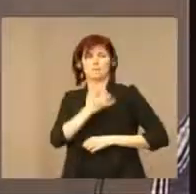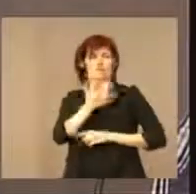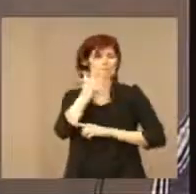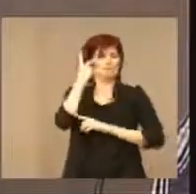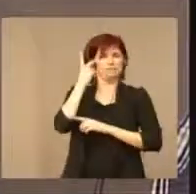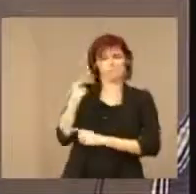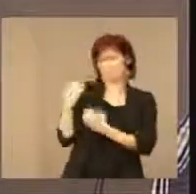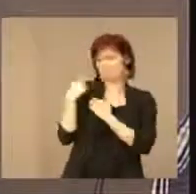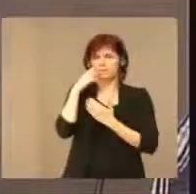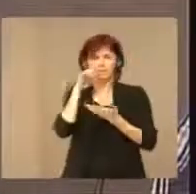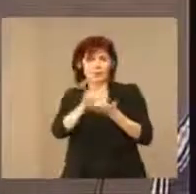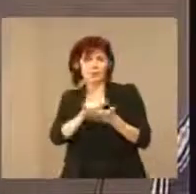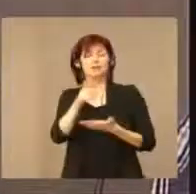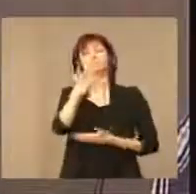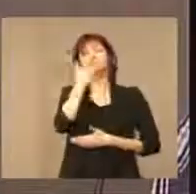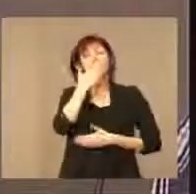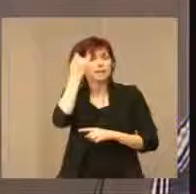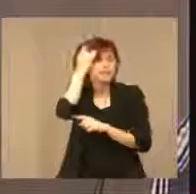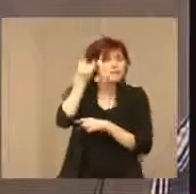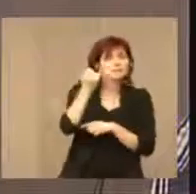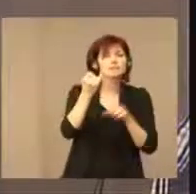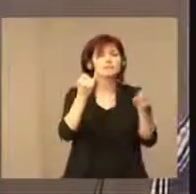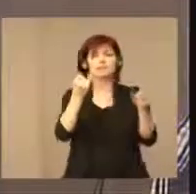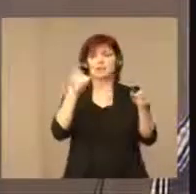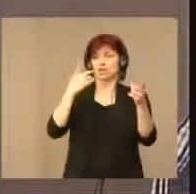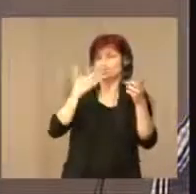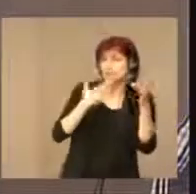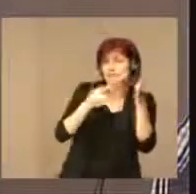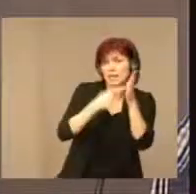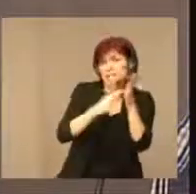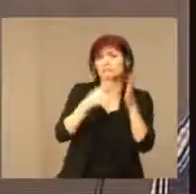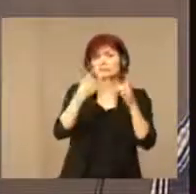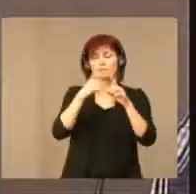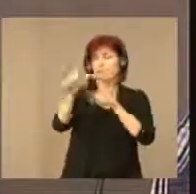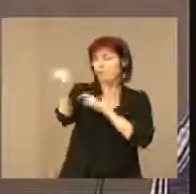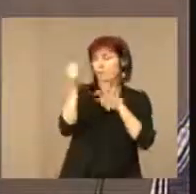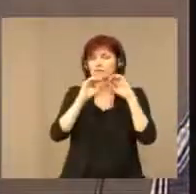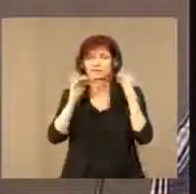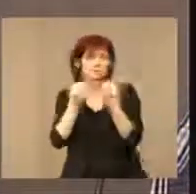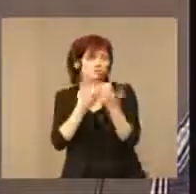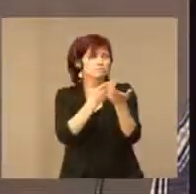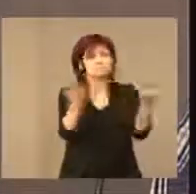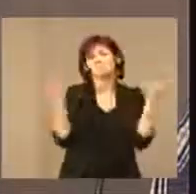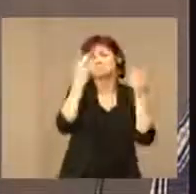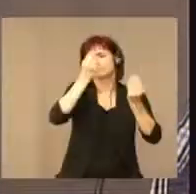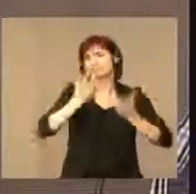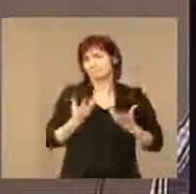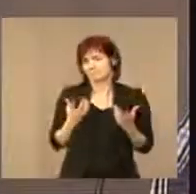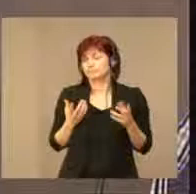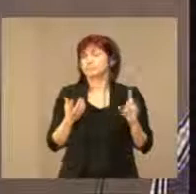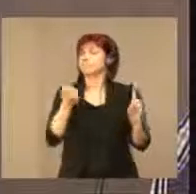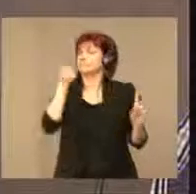good practices? What's working out there from a compliance and enforcement perspective? At the same